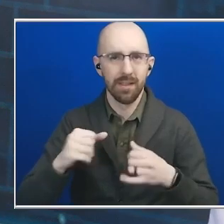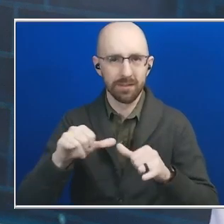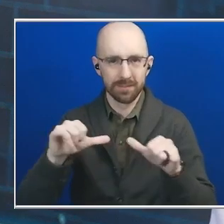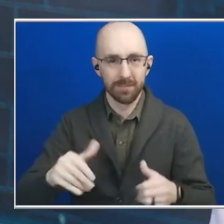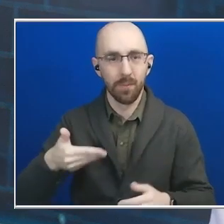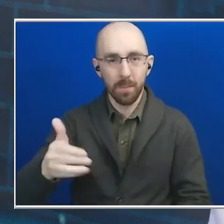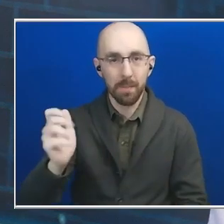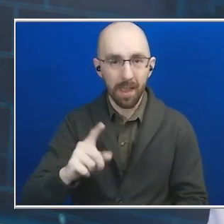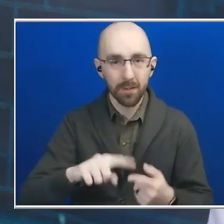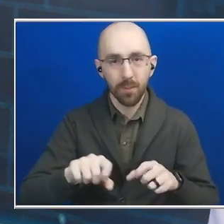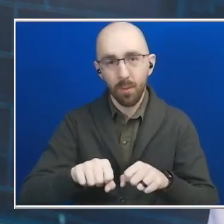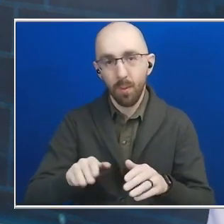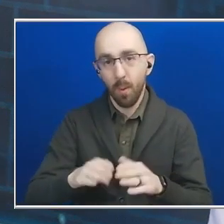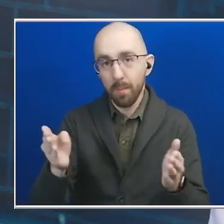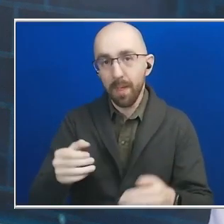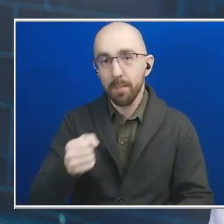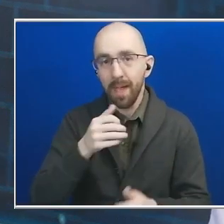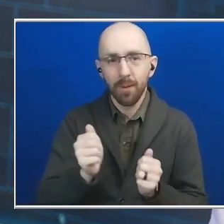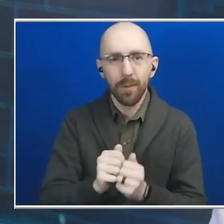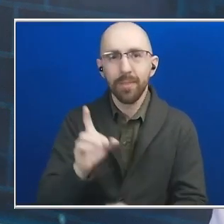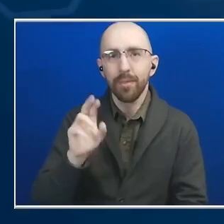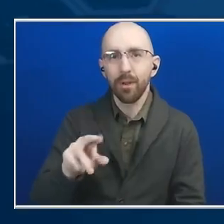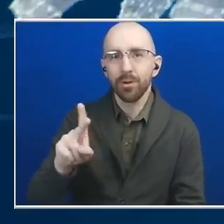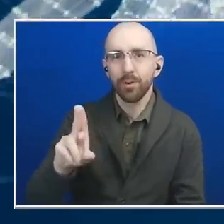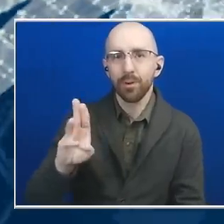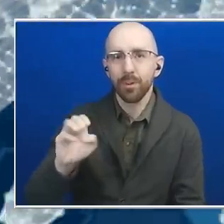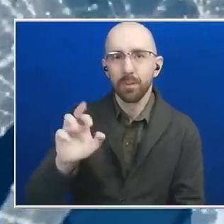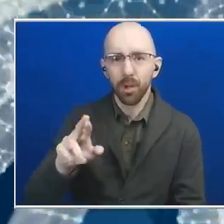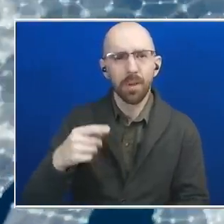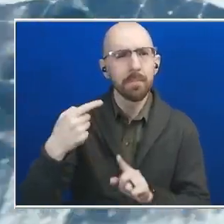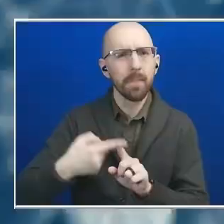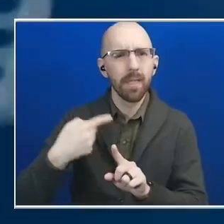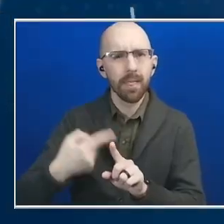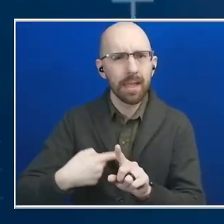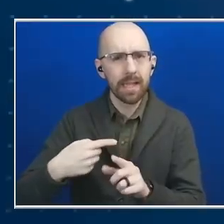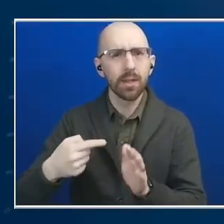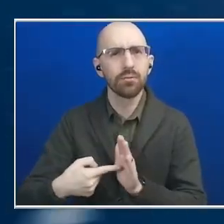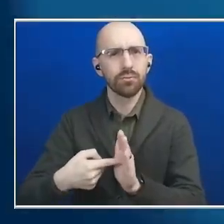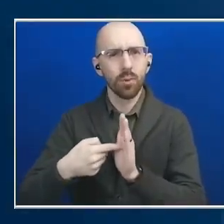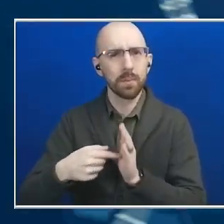with Dr. Coomer and our monthly edition of Show Me the Science.